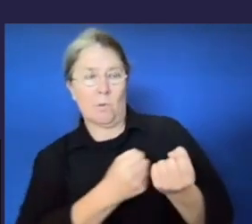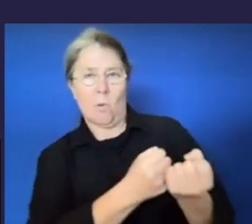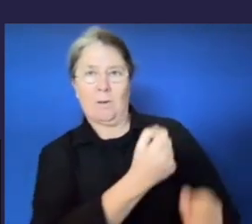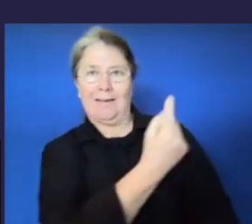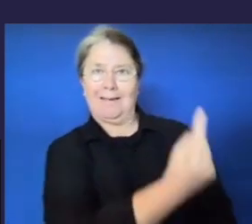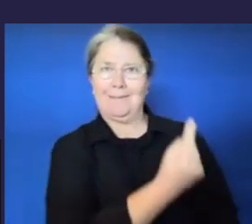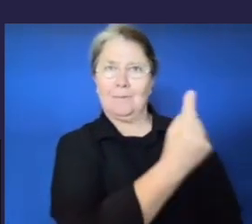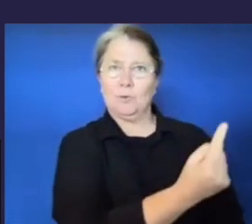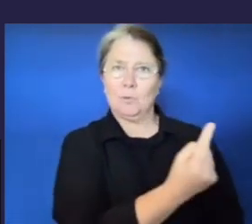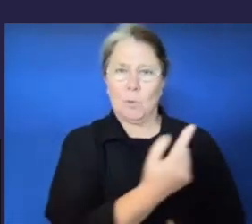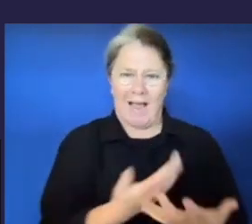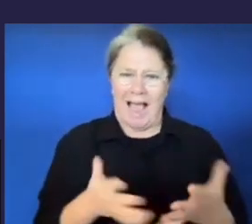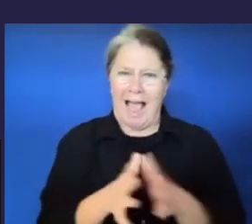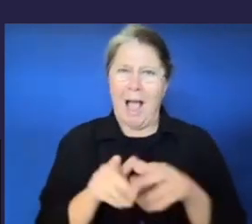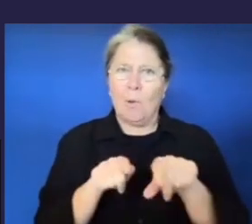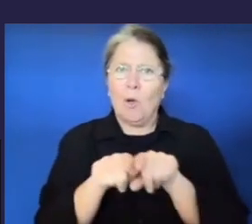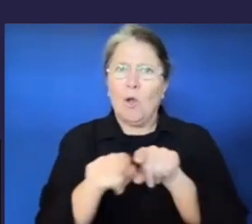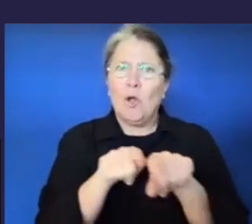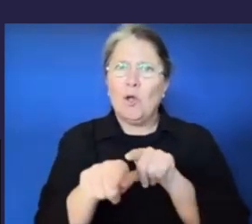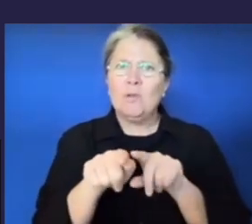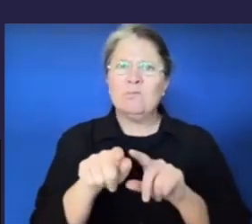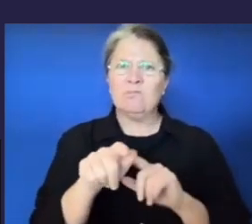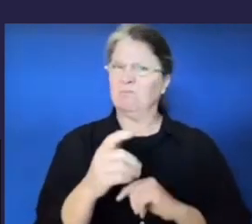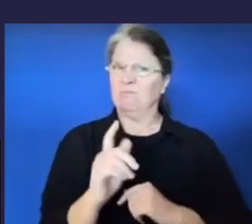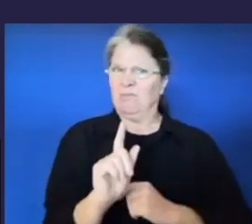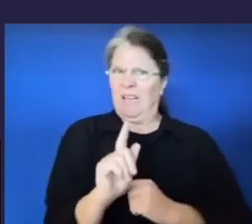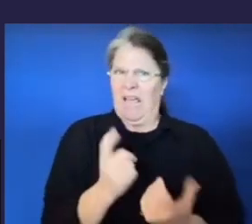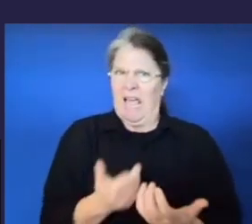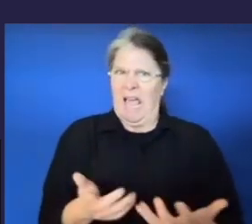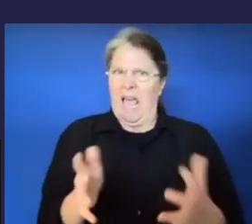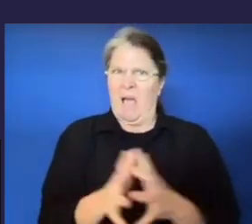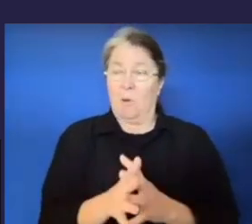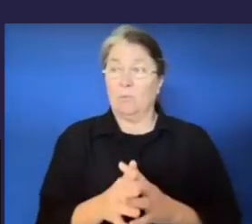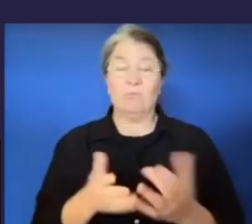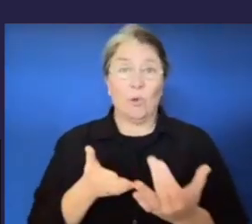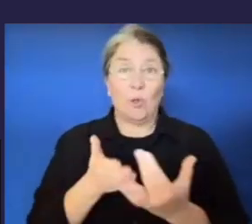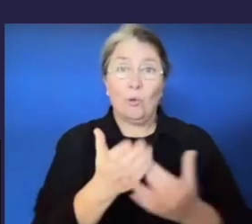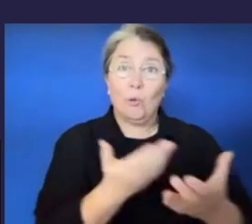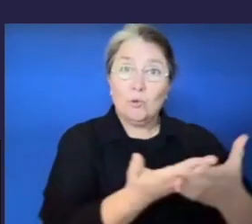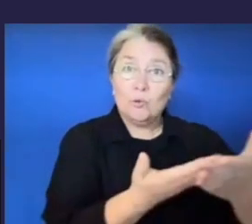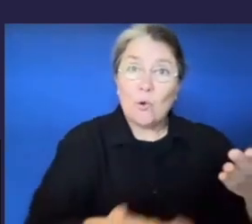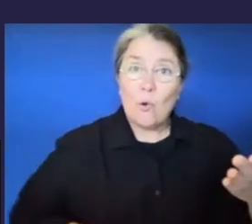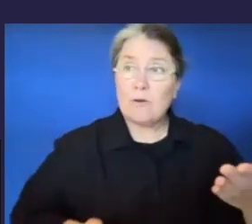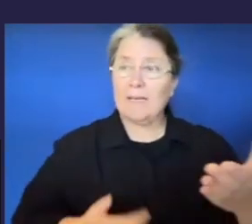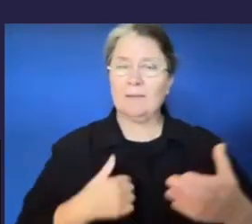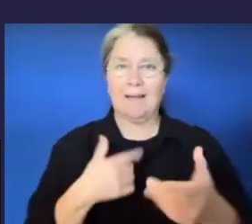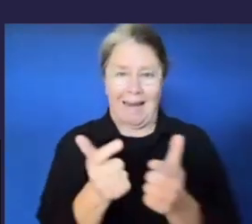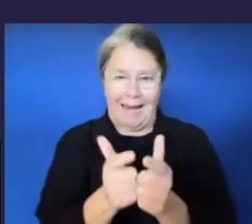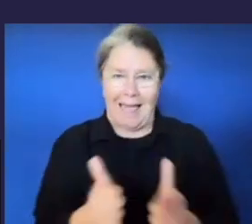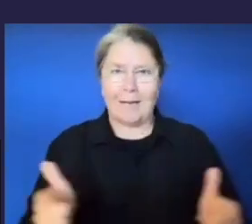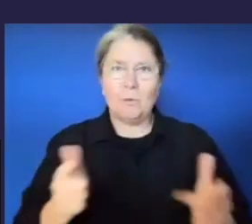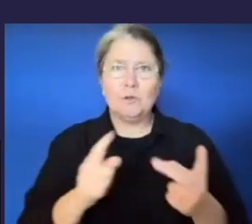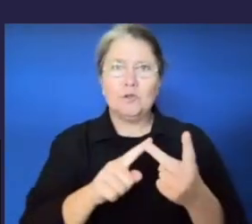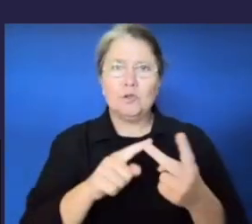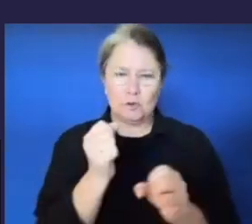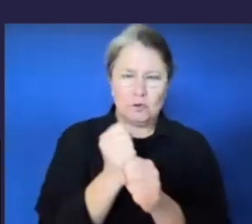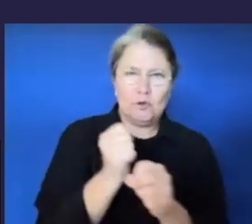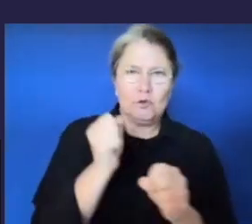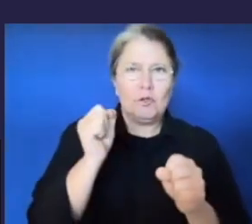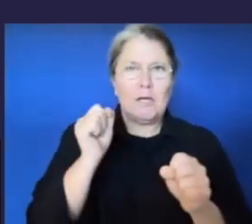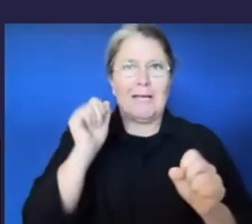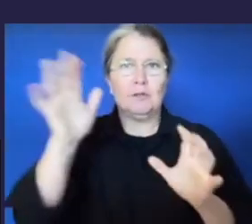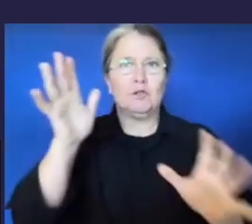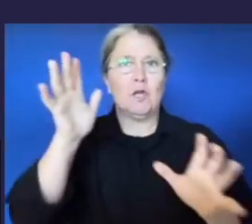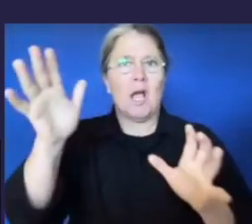norms? Let's look at a few. Stories, language, gestures. All cultures, even workplaces, tell stories.